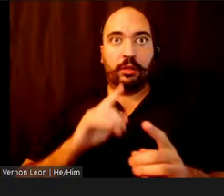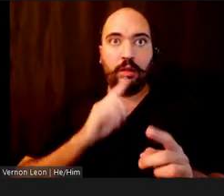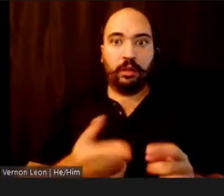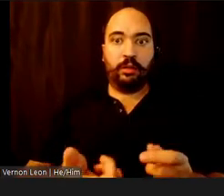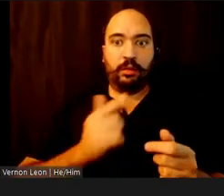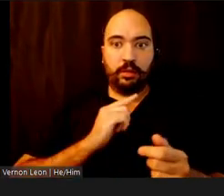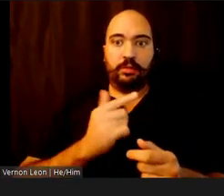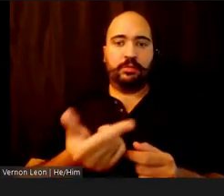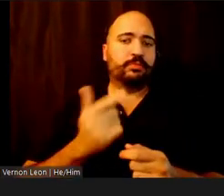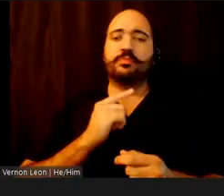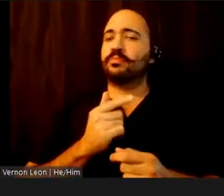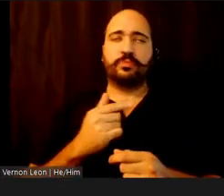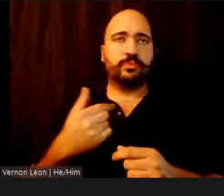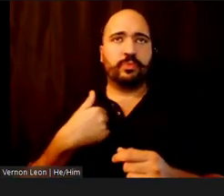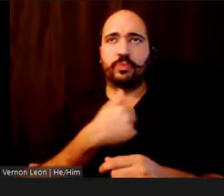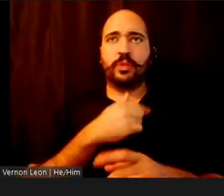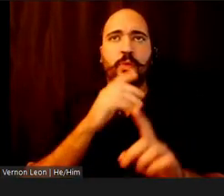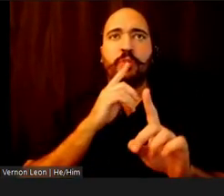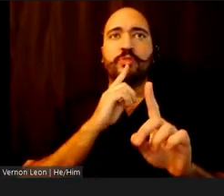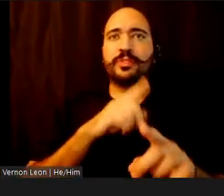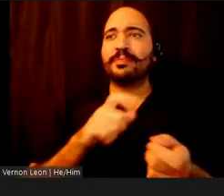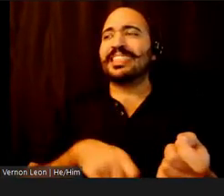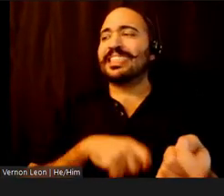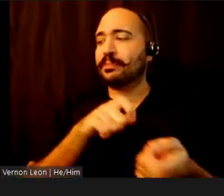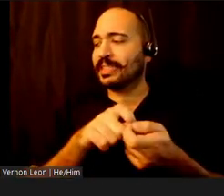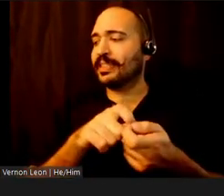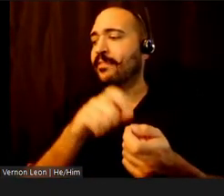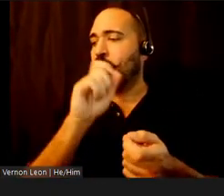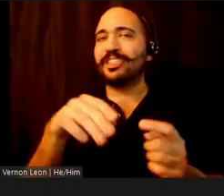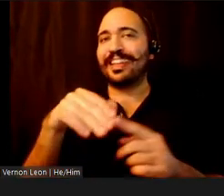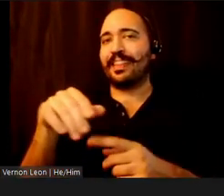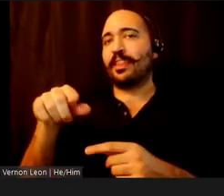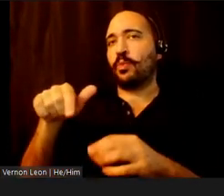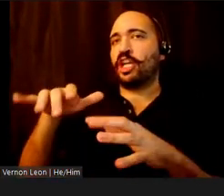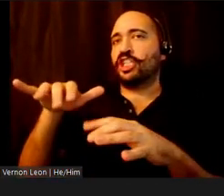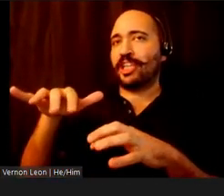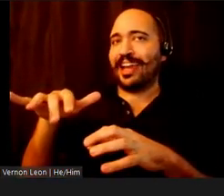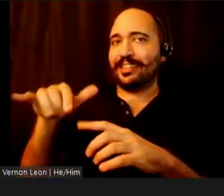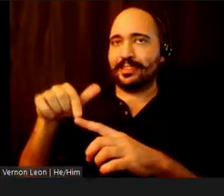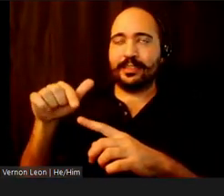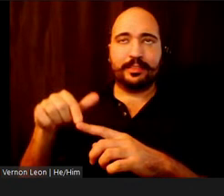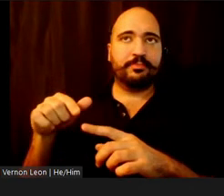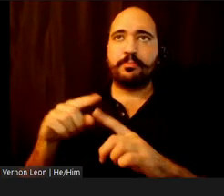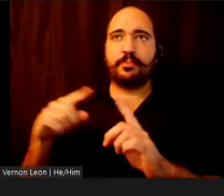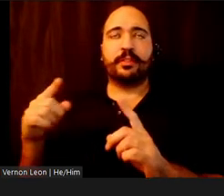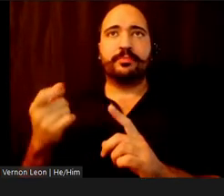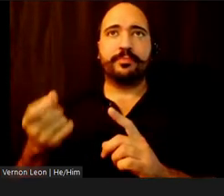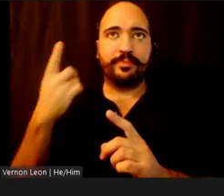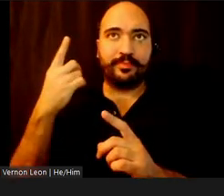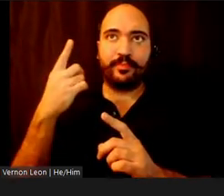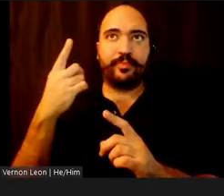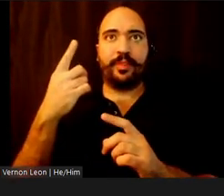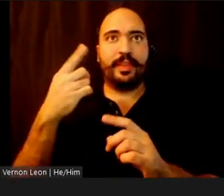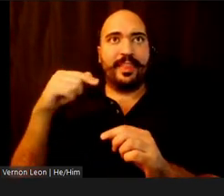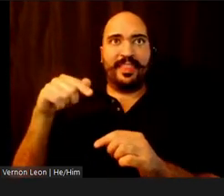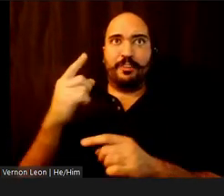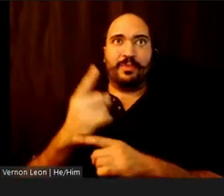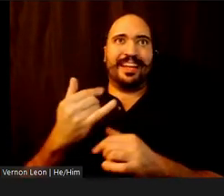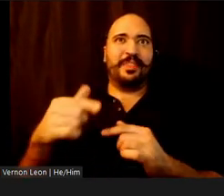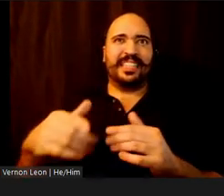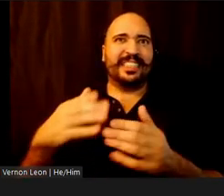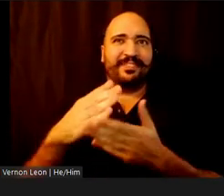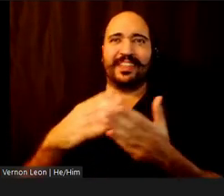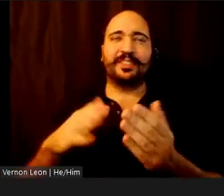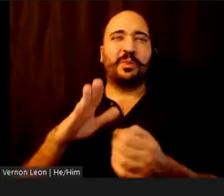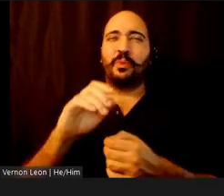address specific questions whenever possible in the Q&A chat function. However, please understand that at this phase of the process,